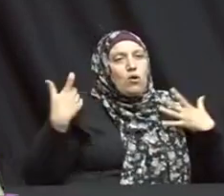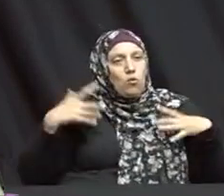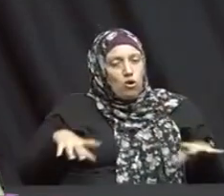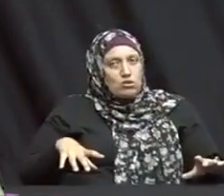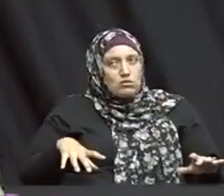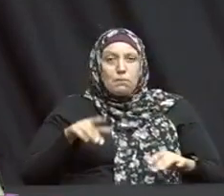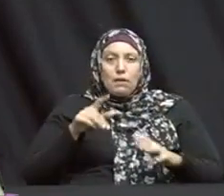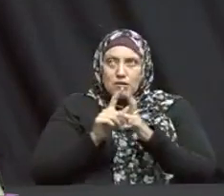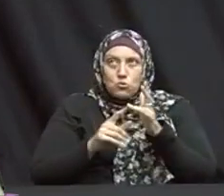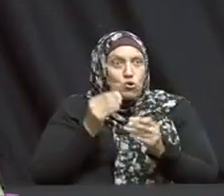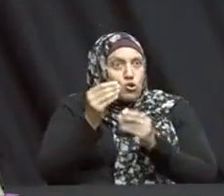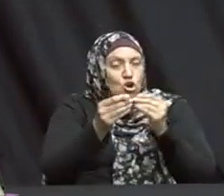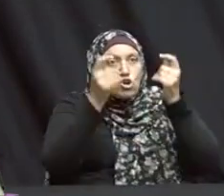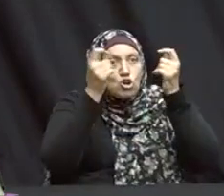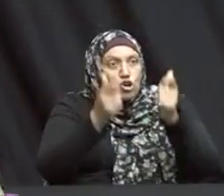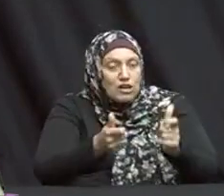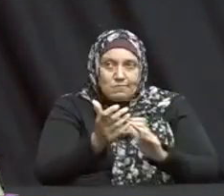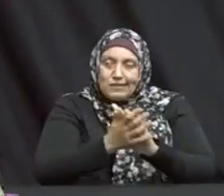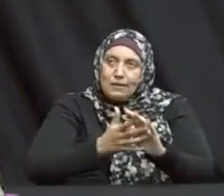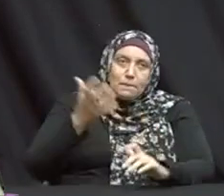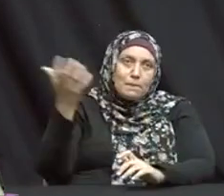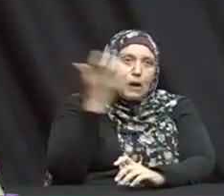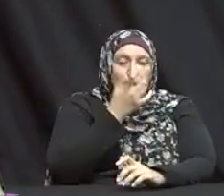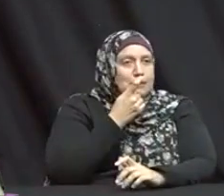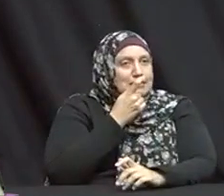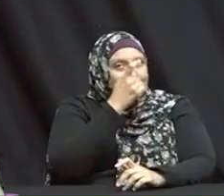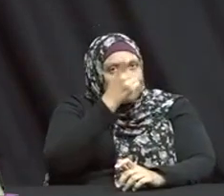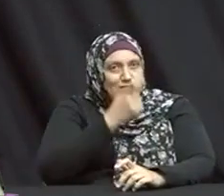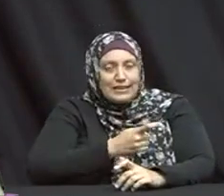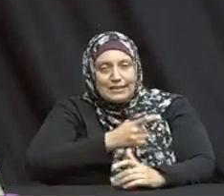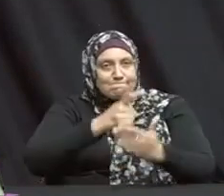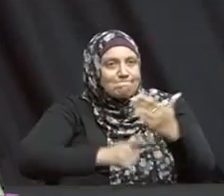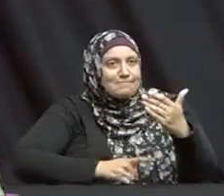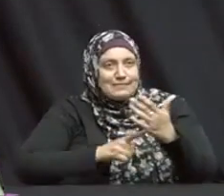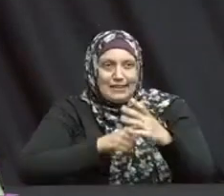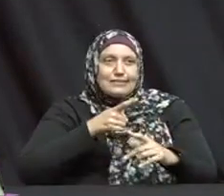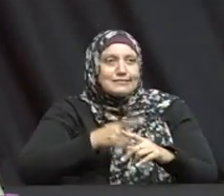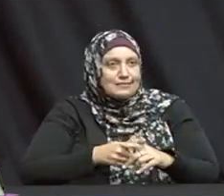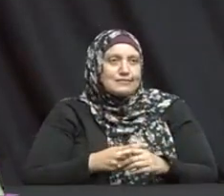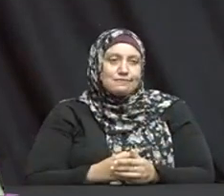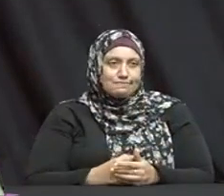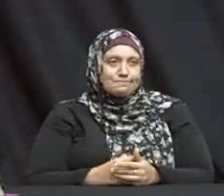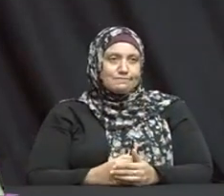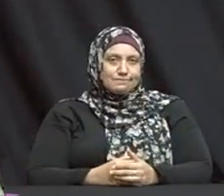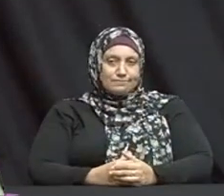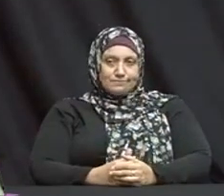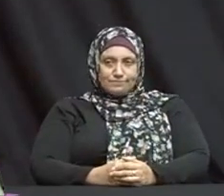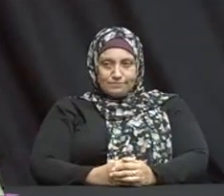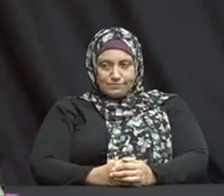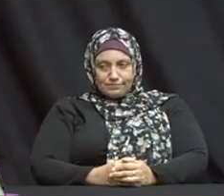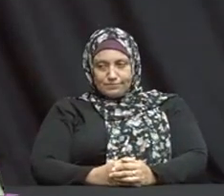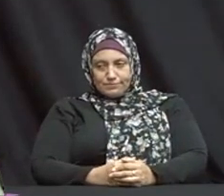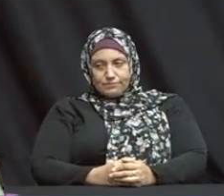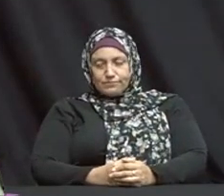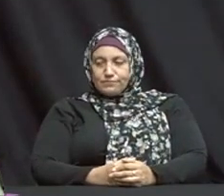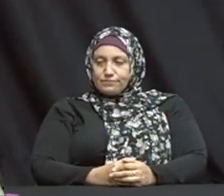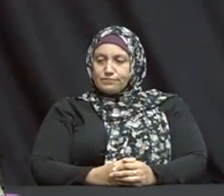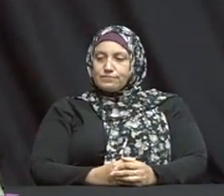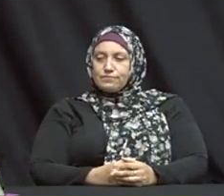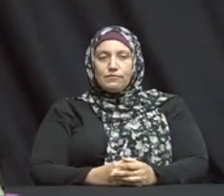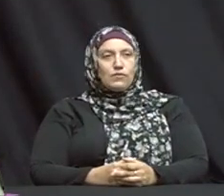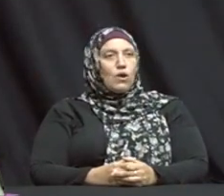consequences. And the main reason for that is because death in itself is treated very concessionally